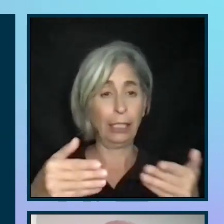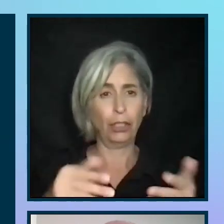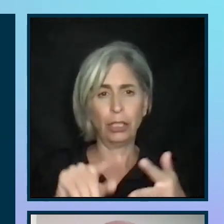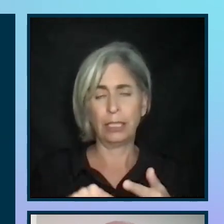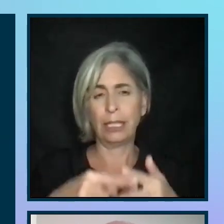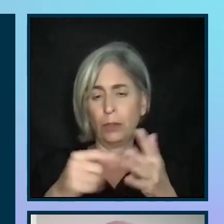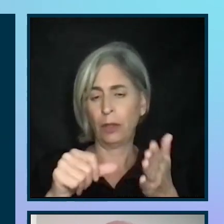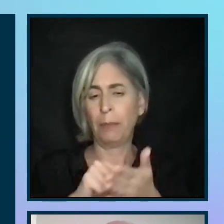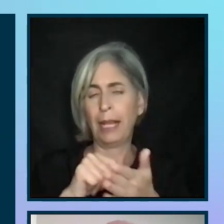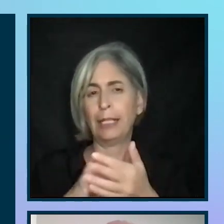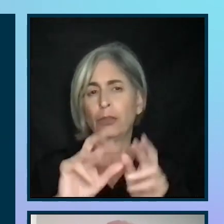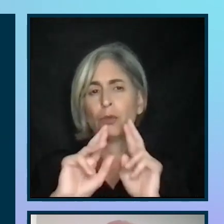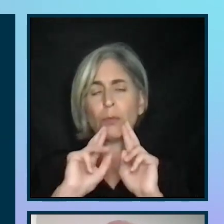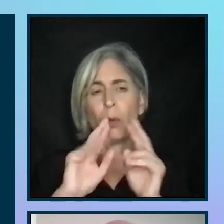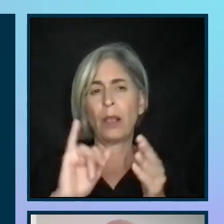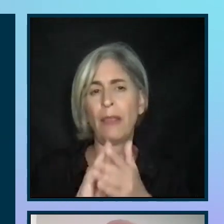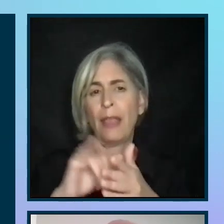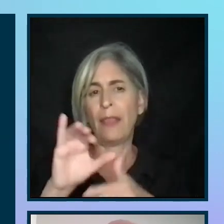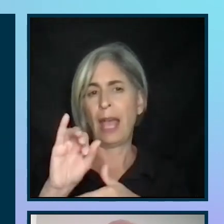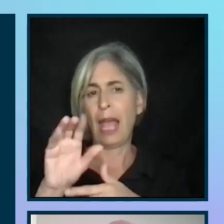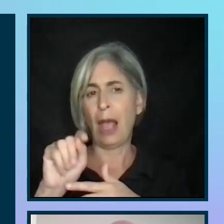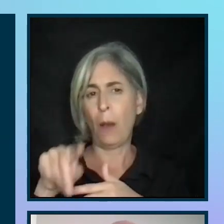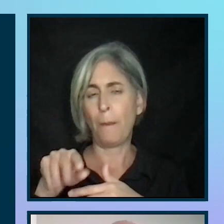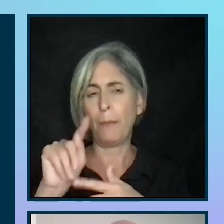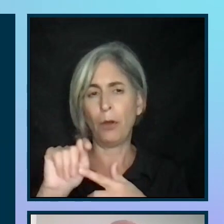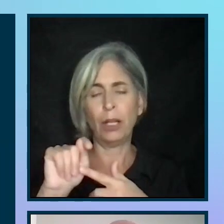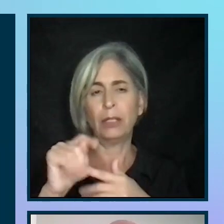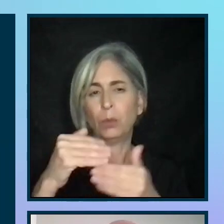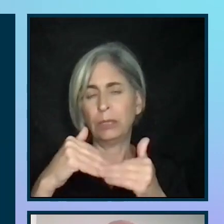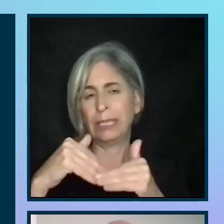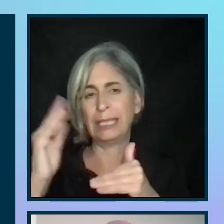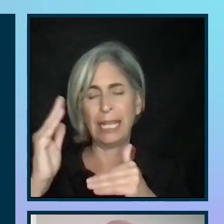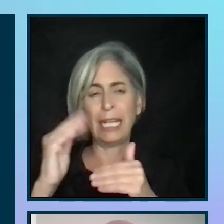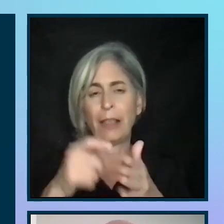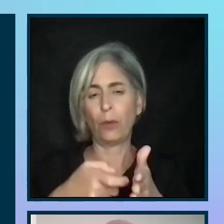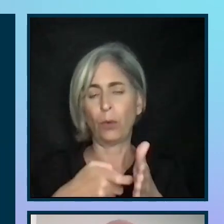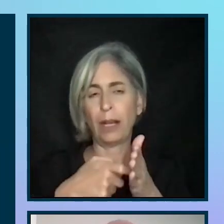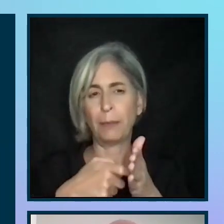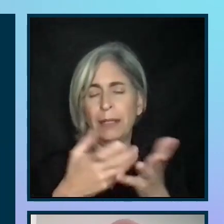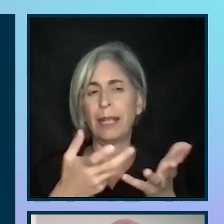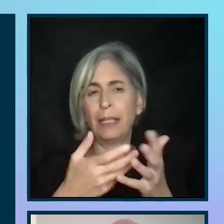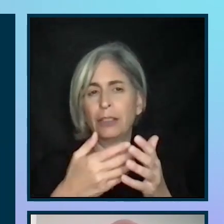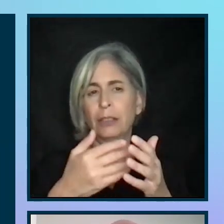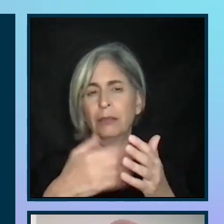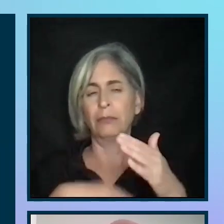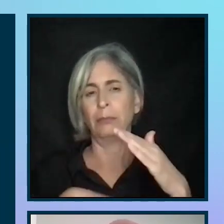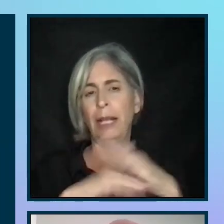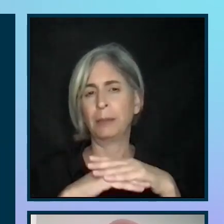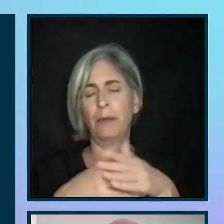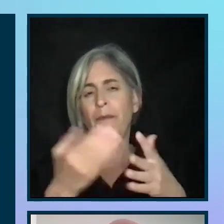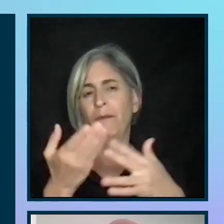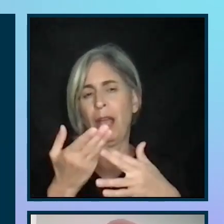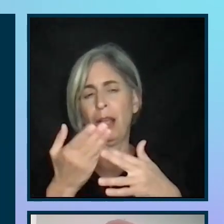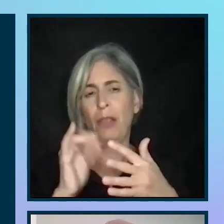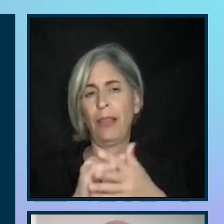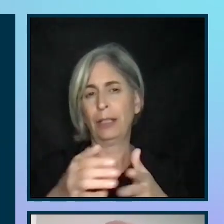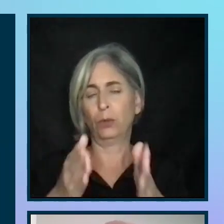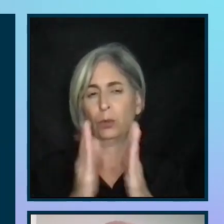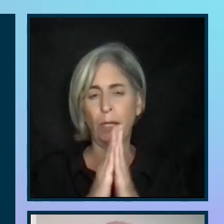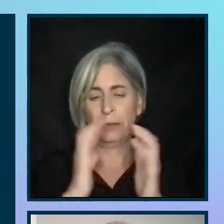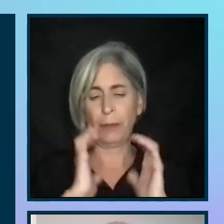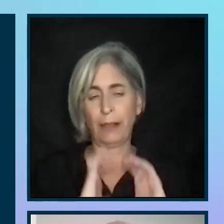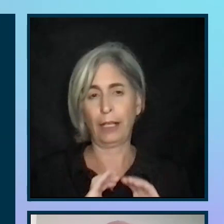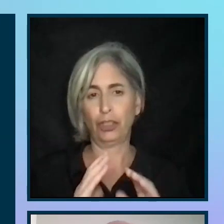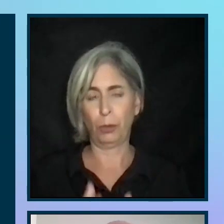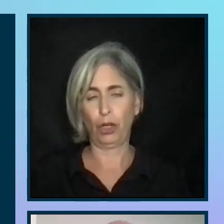case where it's reporting that the output file is exceeding the recommended maximum file size that a customer has requested.